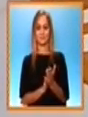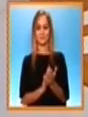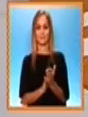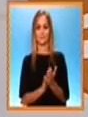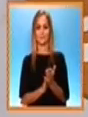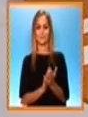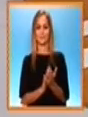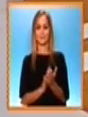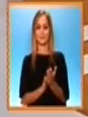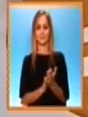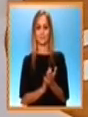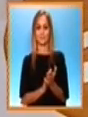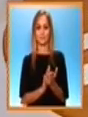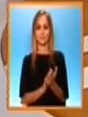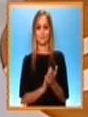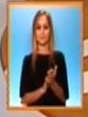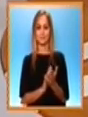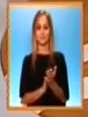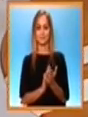Muito obrigado.